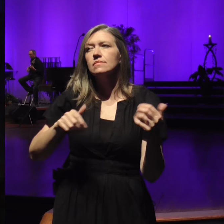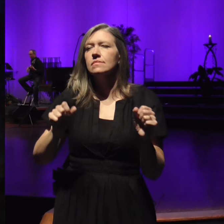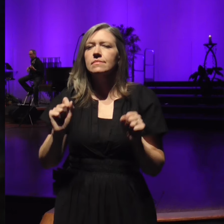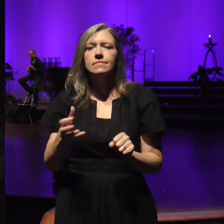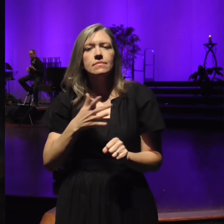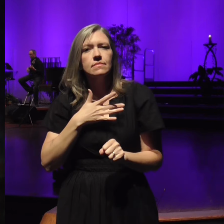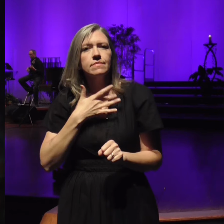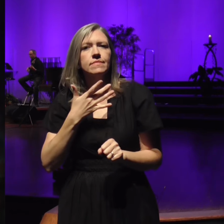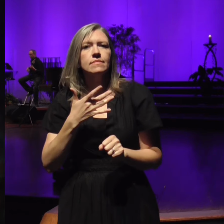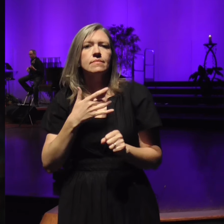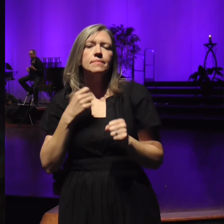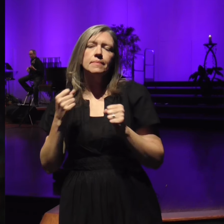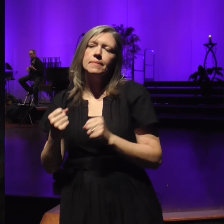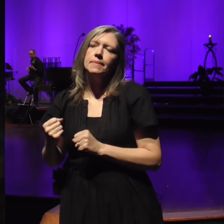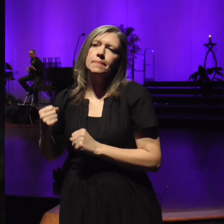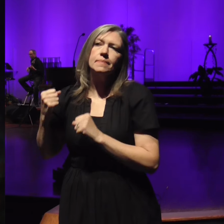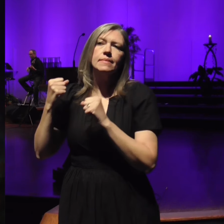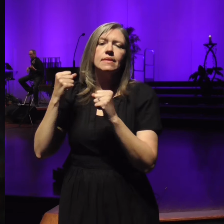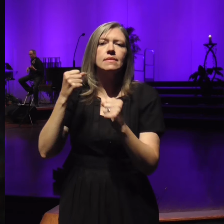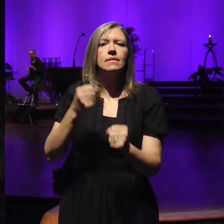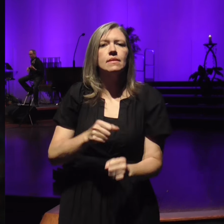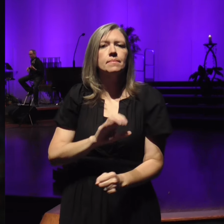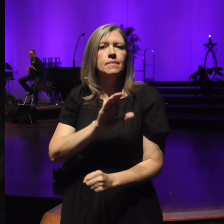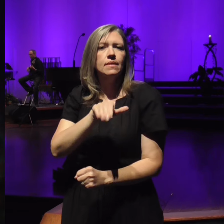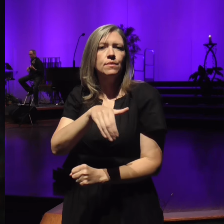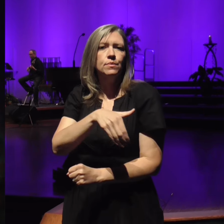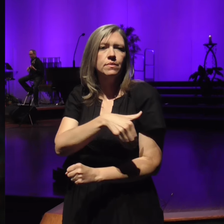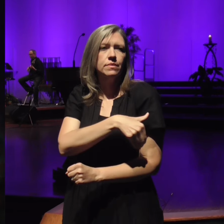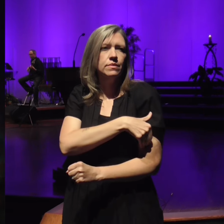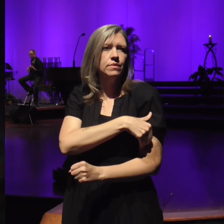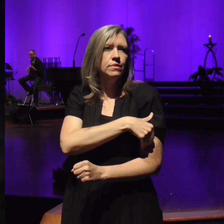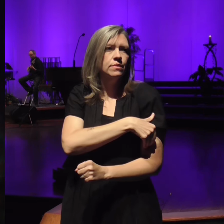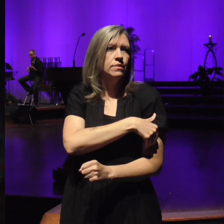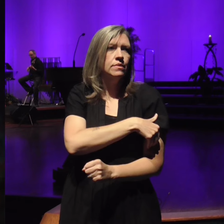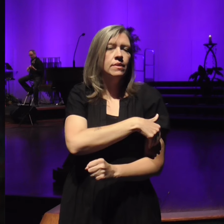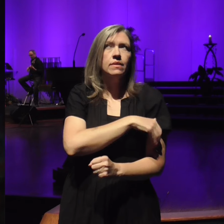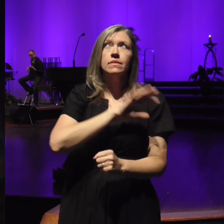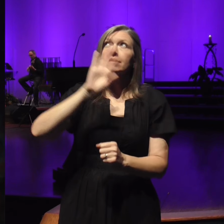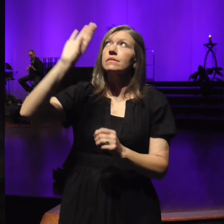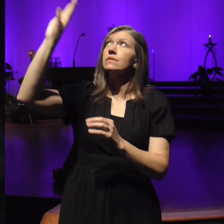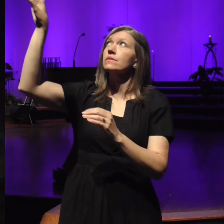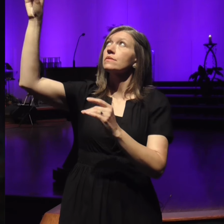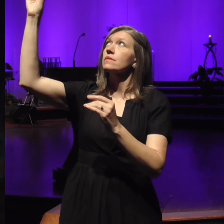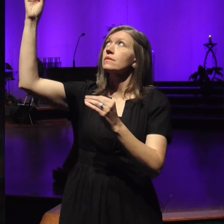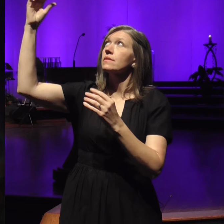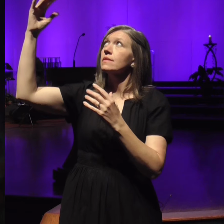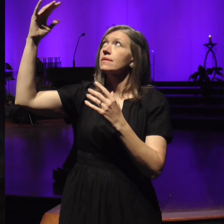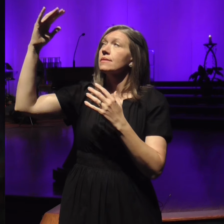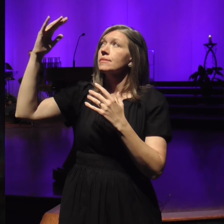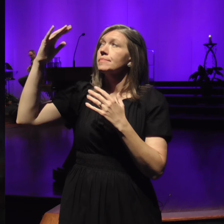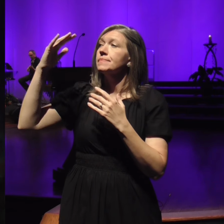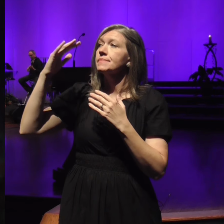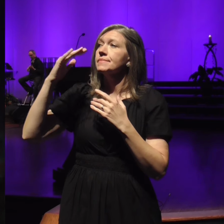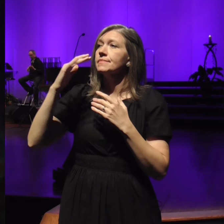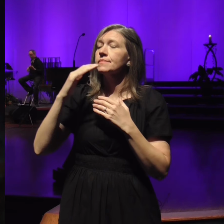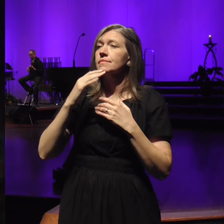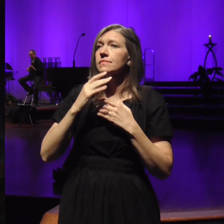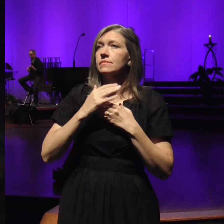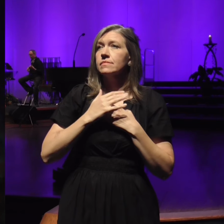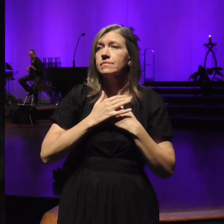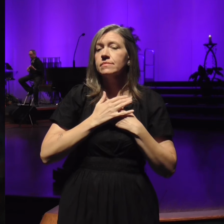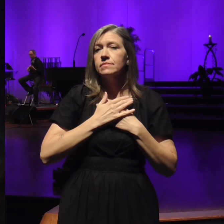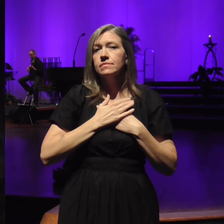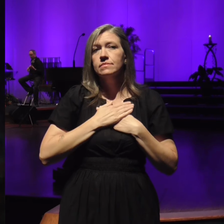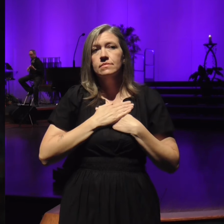Surely the presence of God is in this place. I can feel